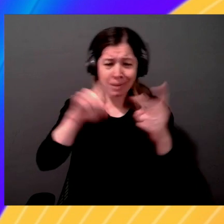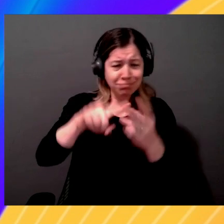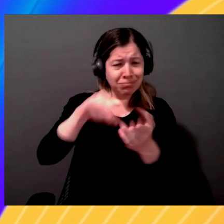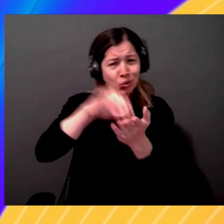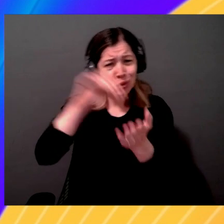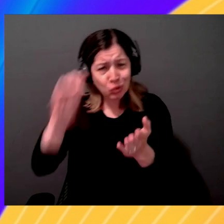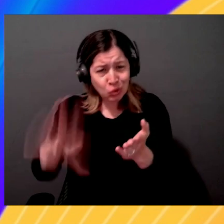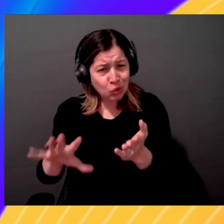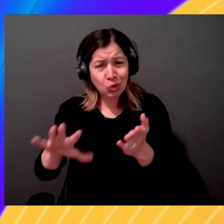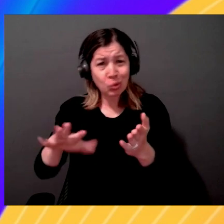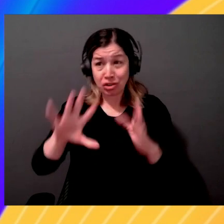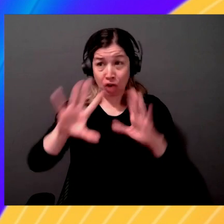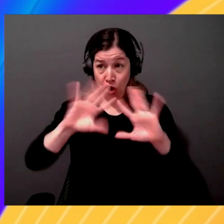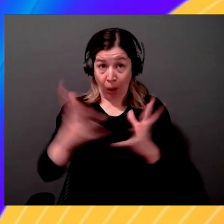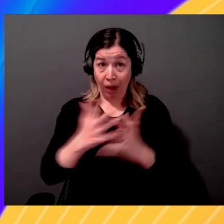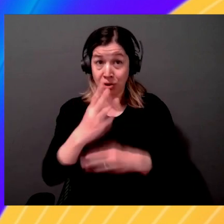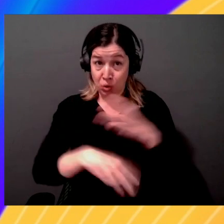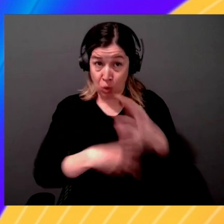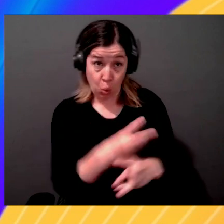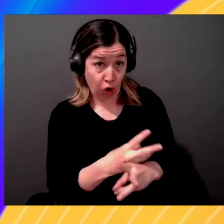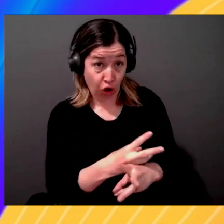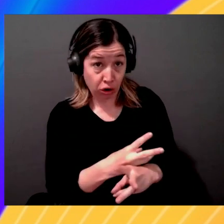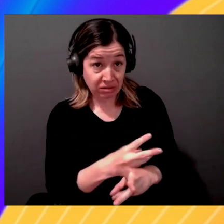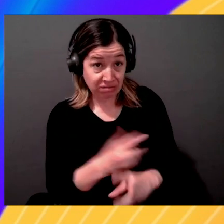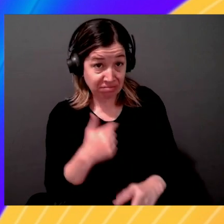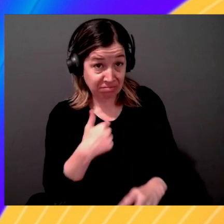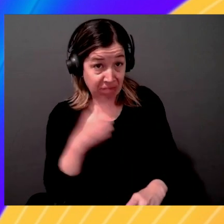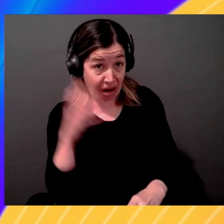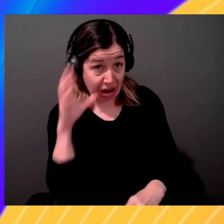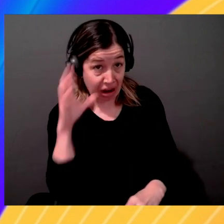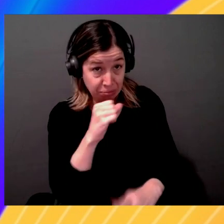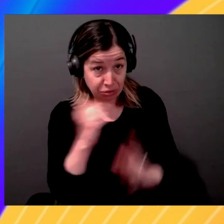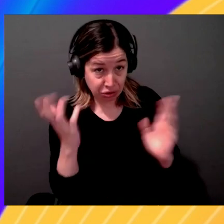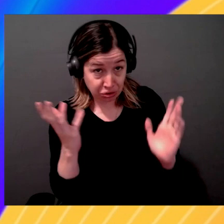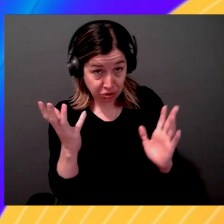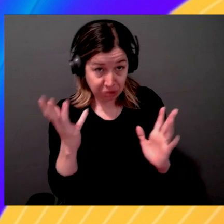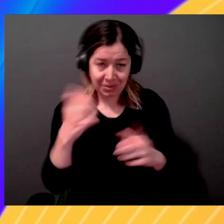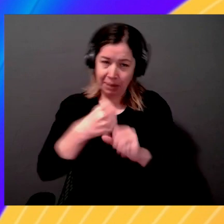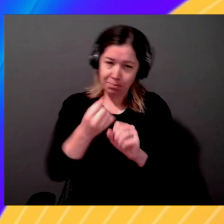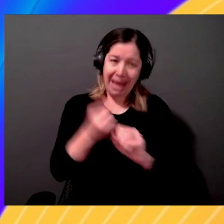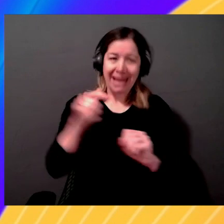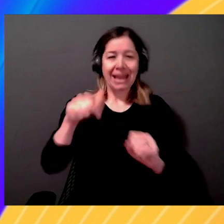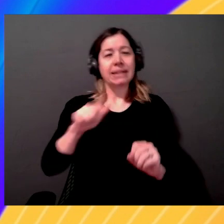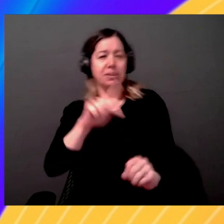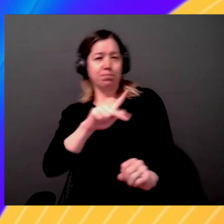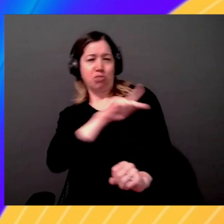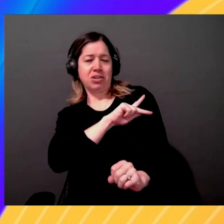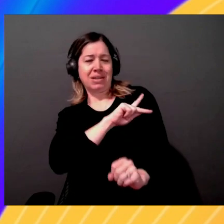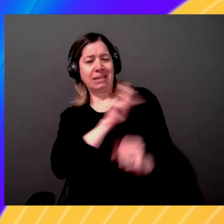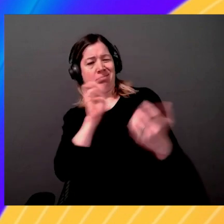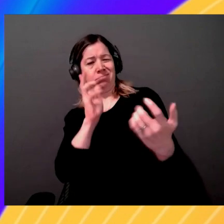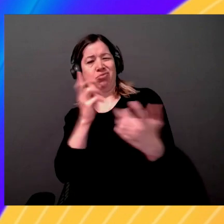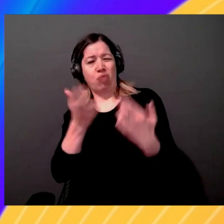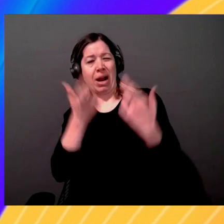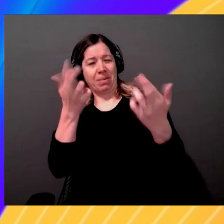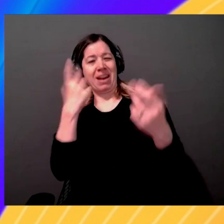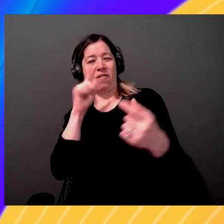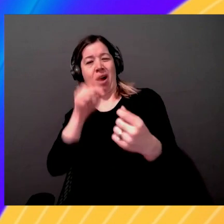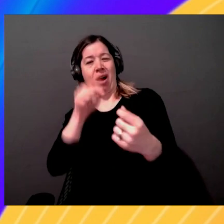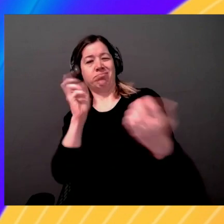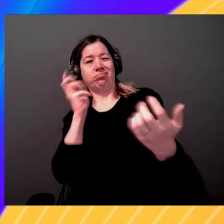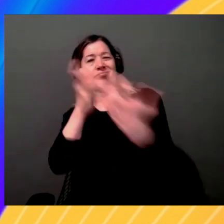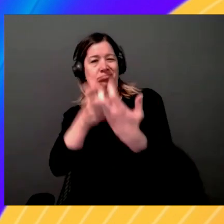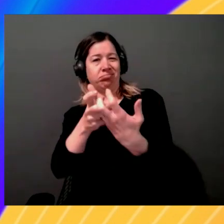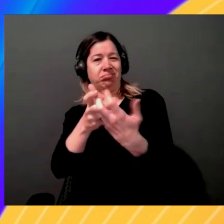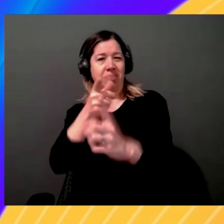I'm assuming, with making these personalizations and recommendations for them? So when we first